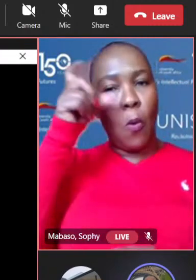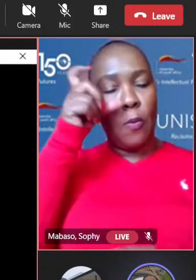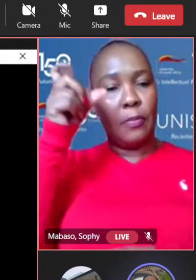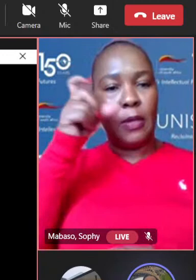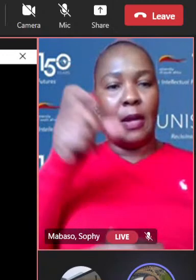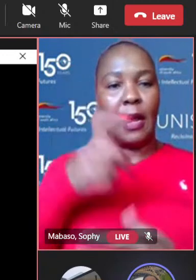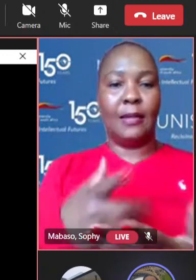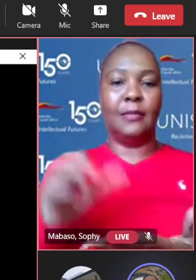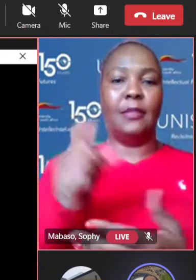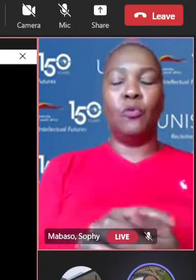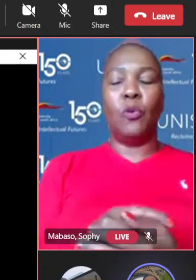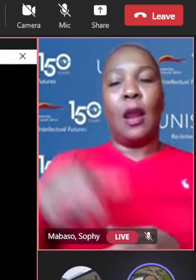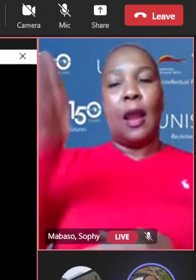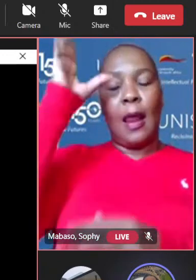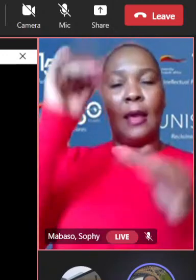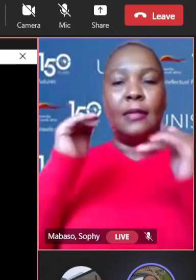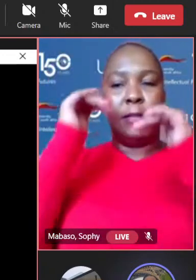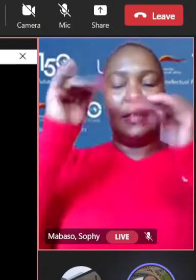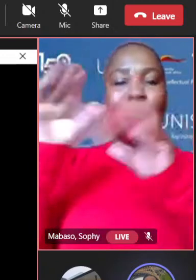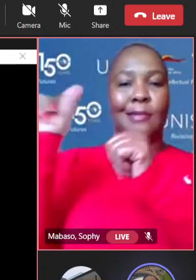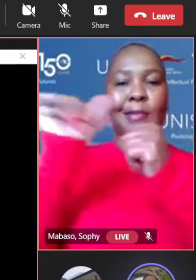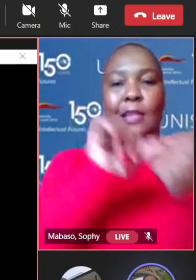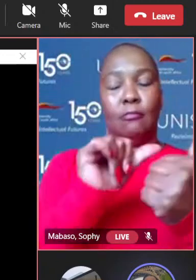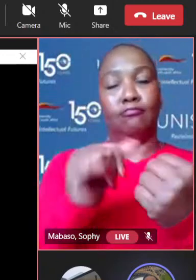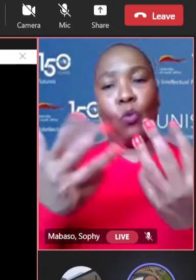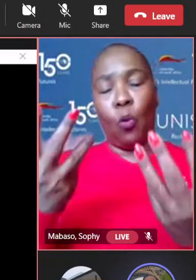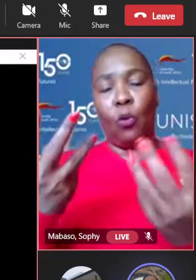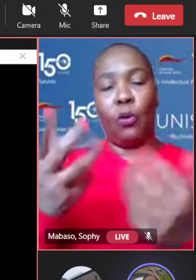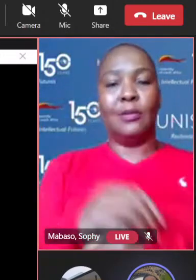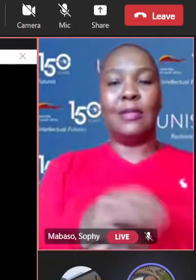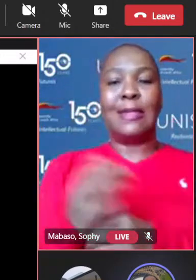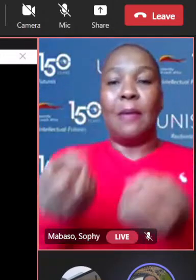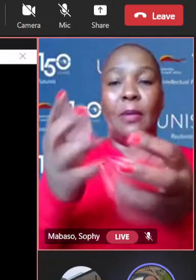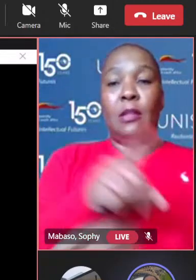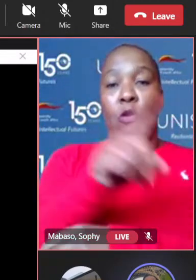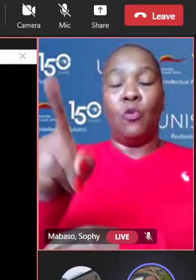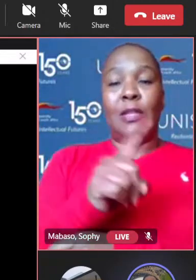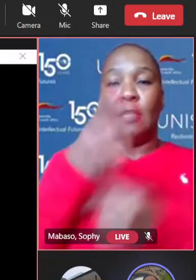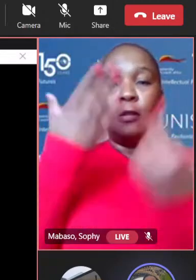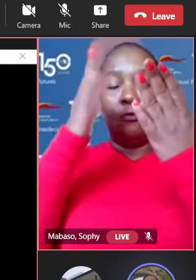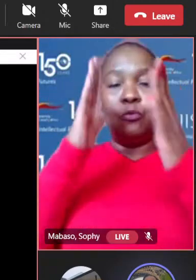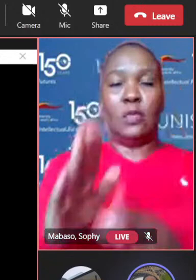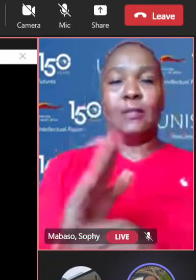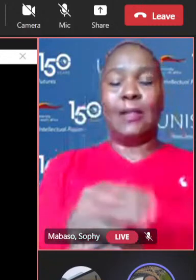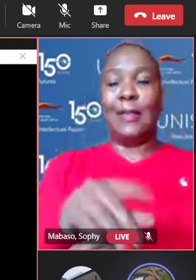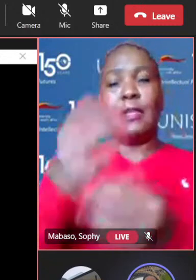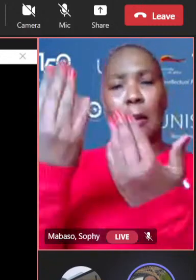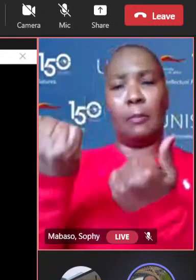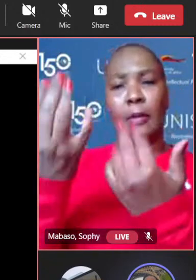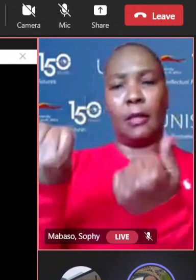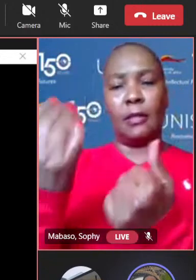academic work, written or otherwise, submitted by you as a student, it is expected to be the result of your own